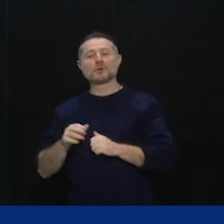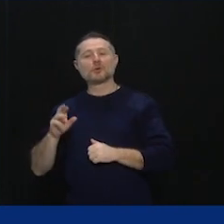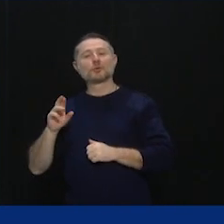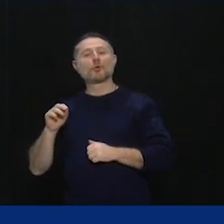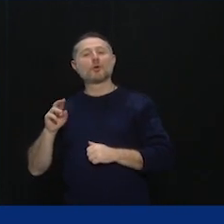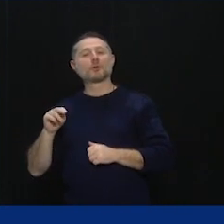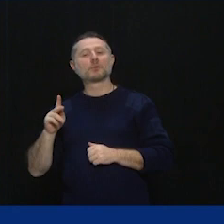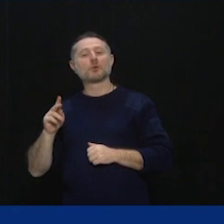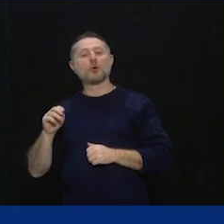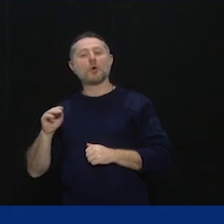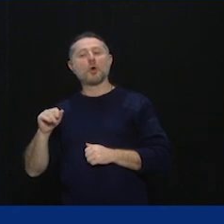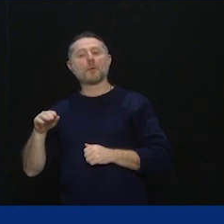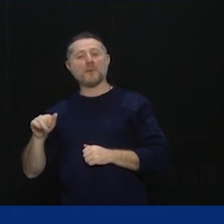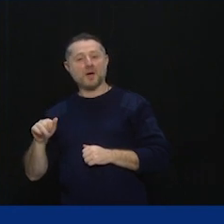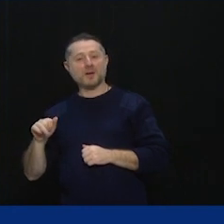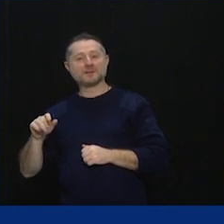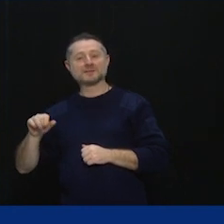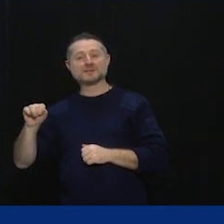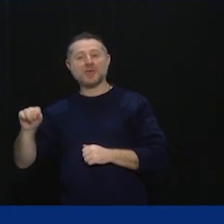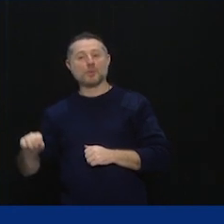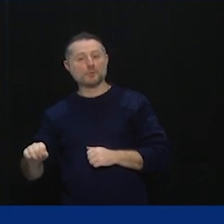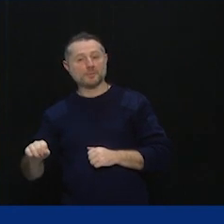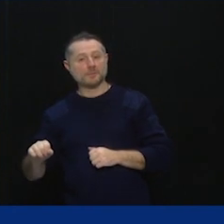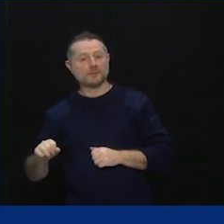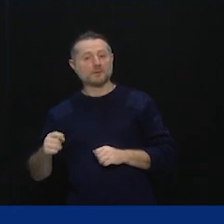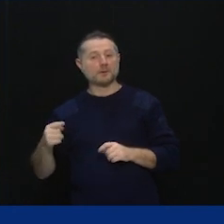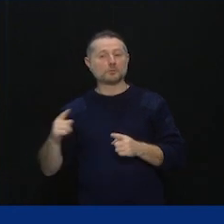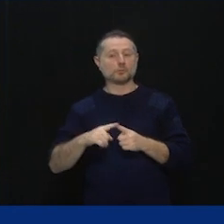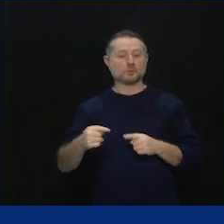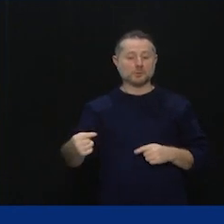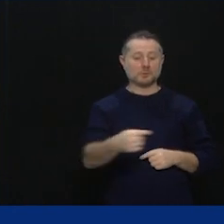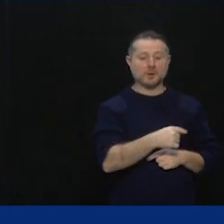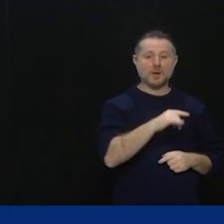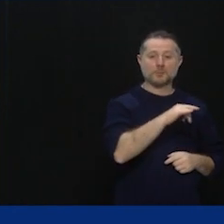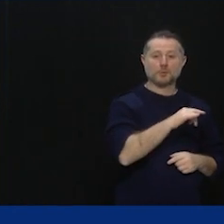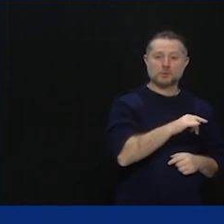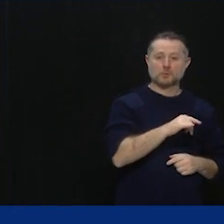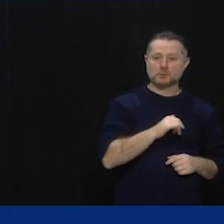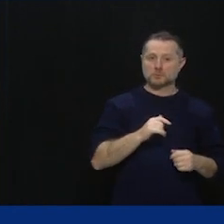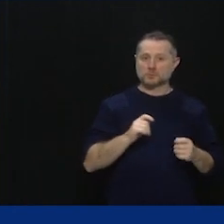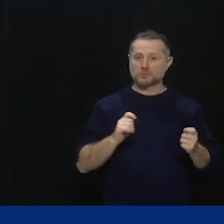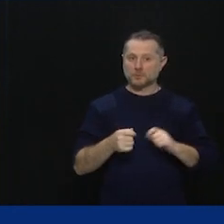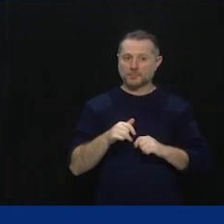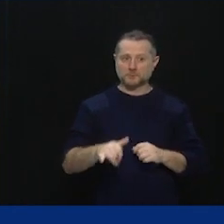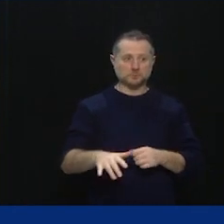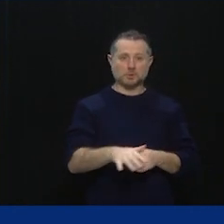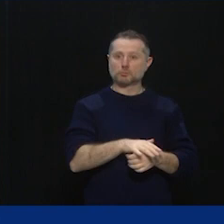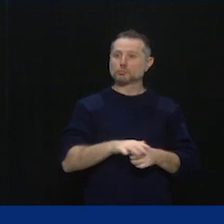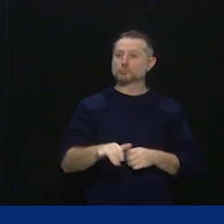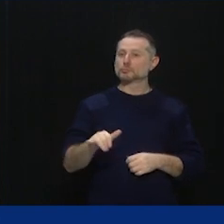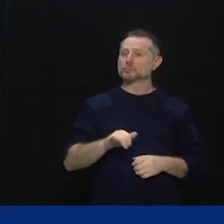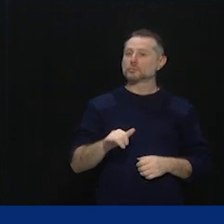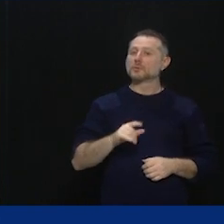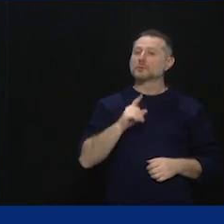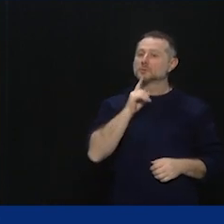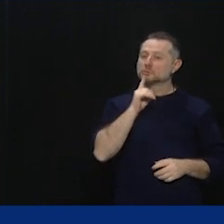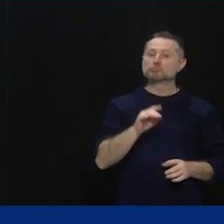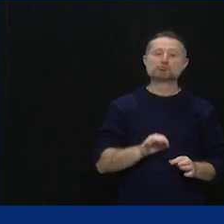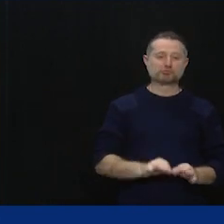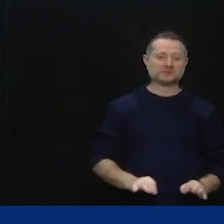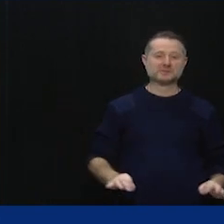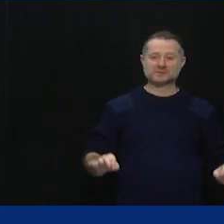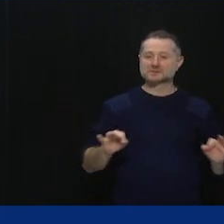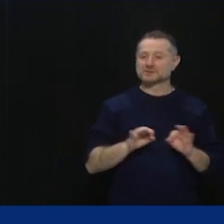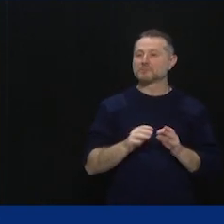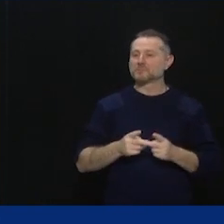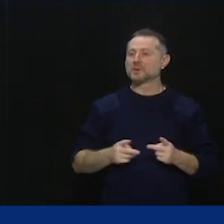be something else that is transformative for this region. So this is an incredibly important place. It's an exciting moment. I